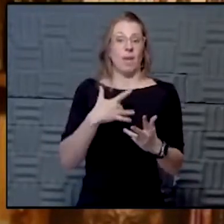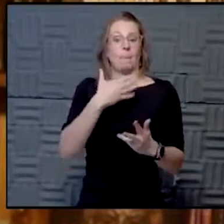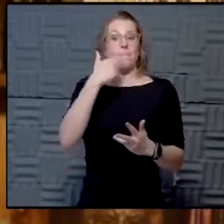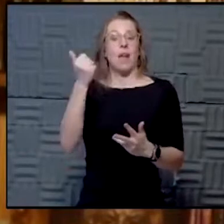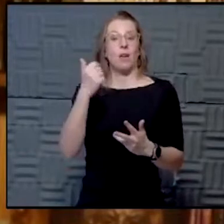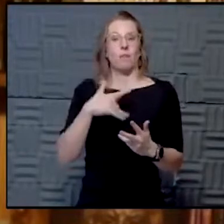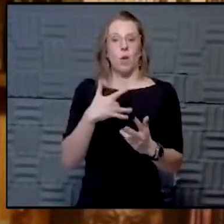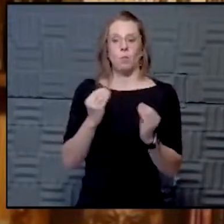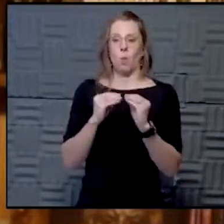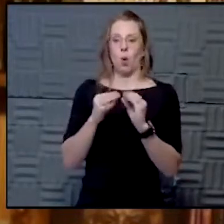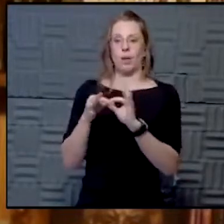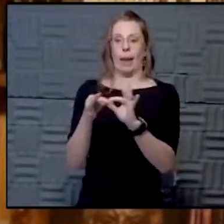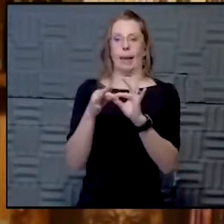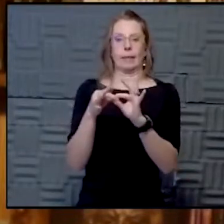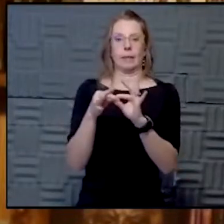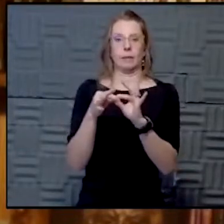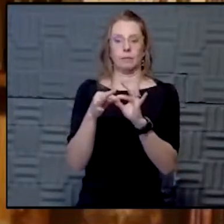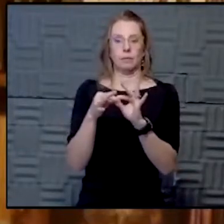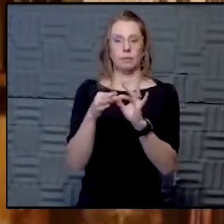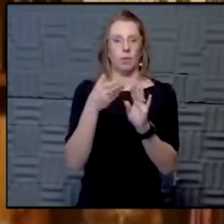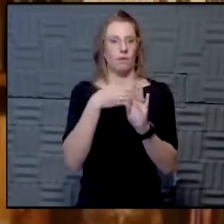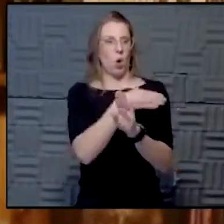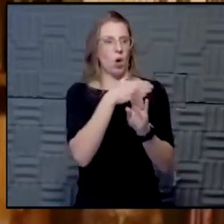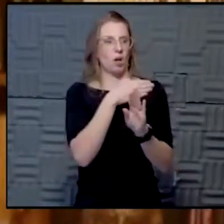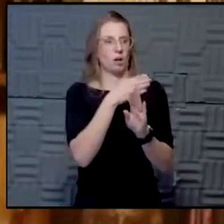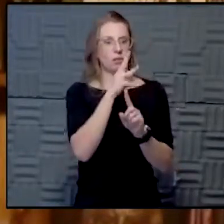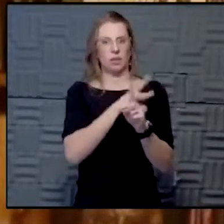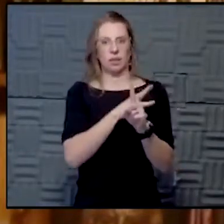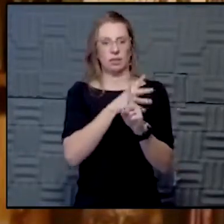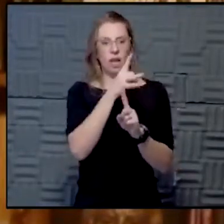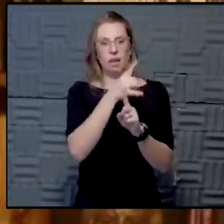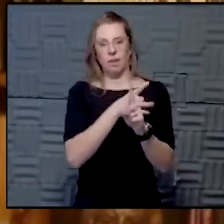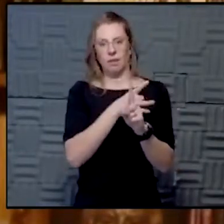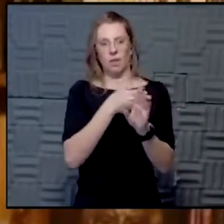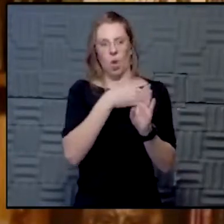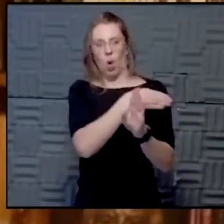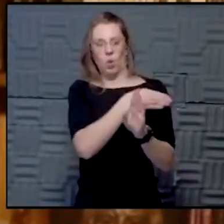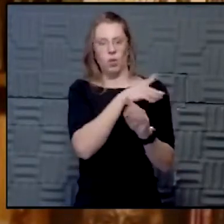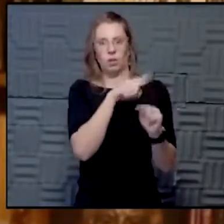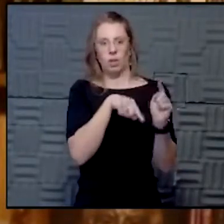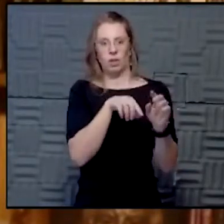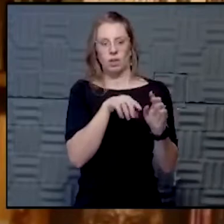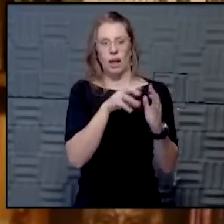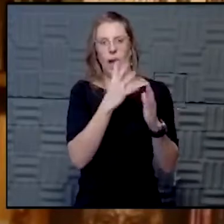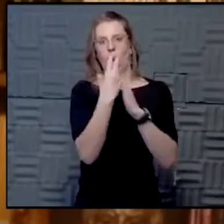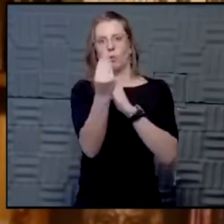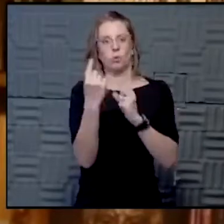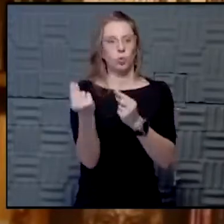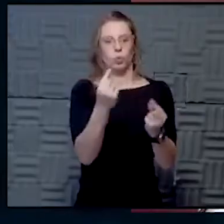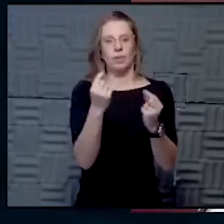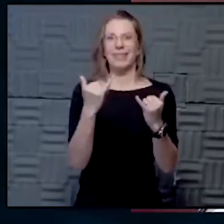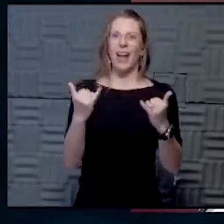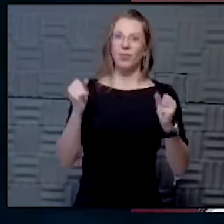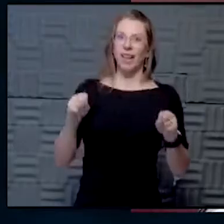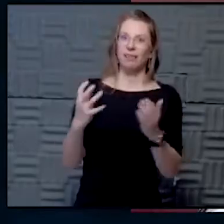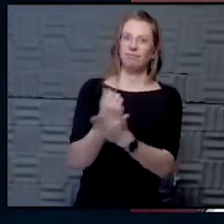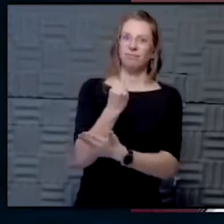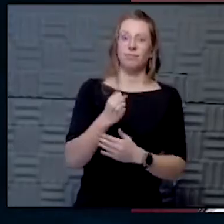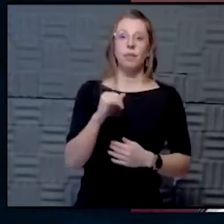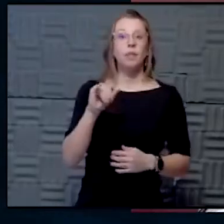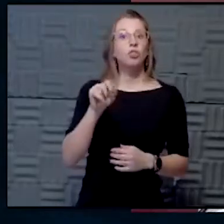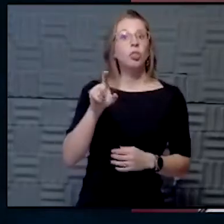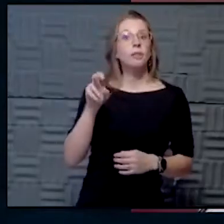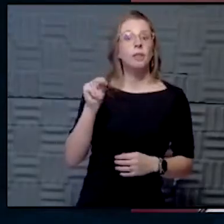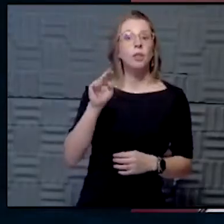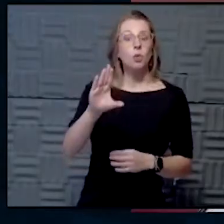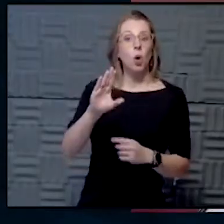They can get out and do things that they couldn't do 6 or 8 months ago or a year ago. And that's a big factor as well. Justin, from your perspective